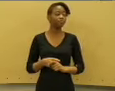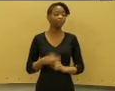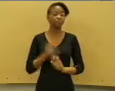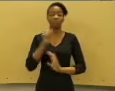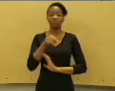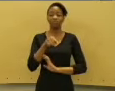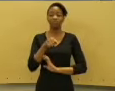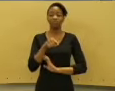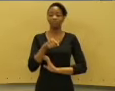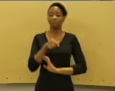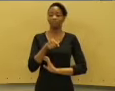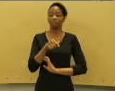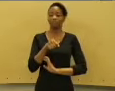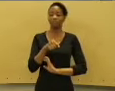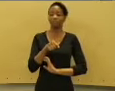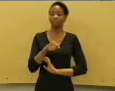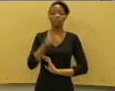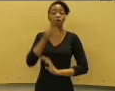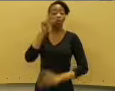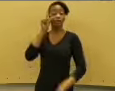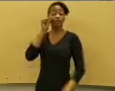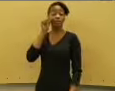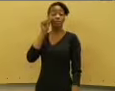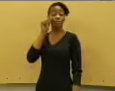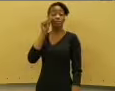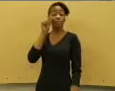stories everywhere. So,